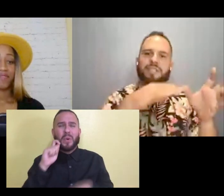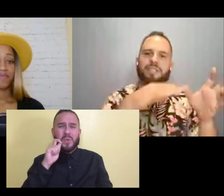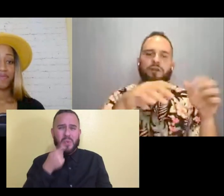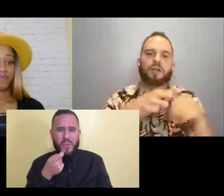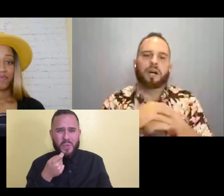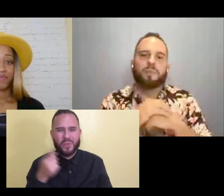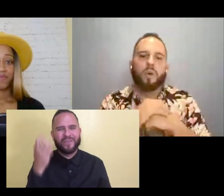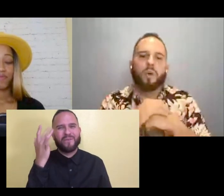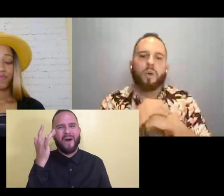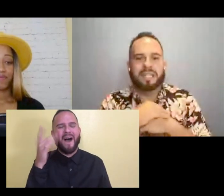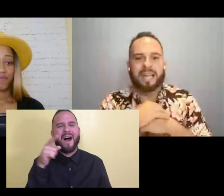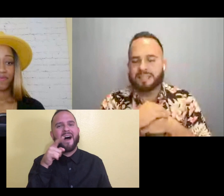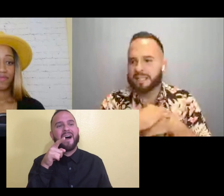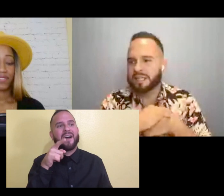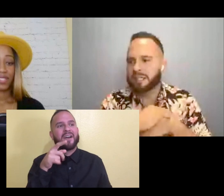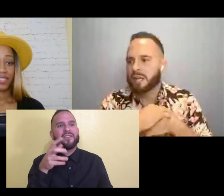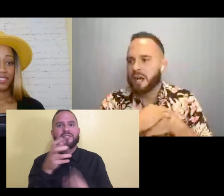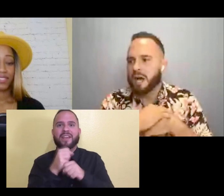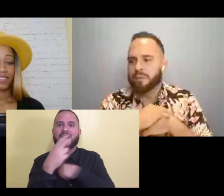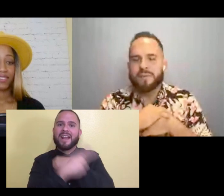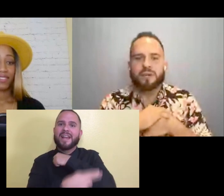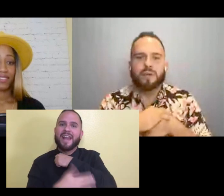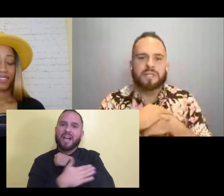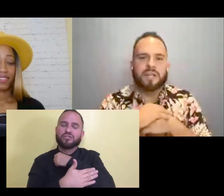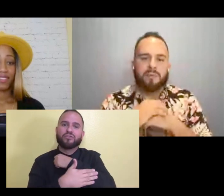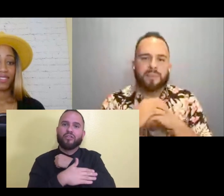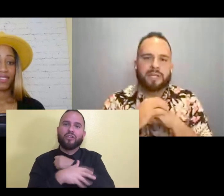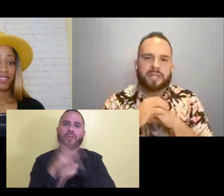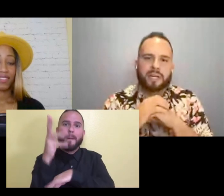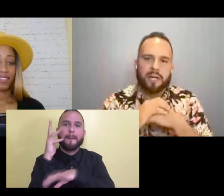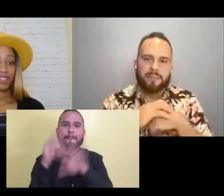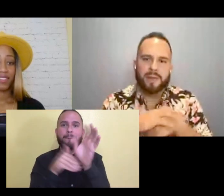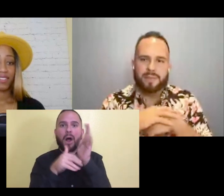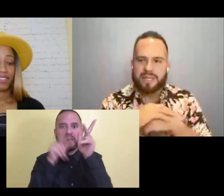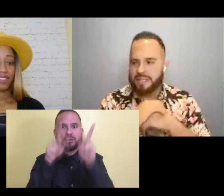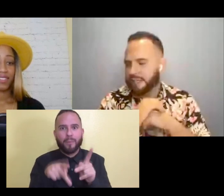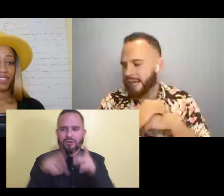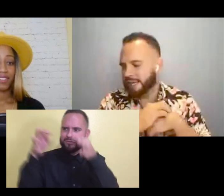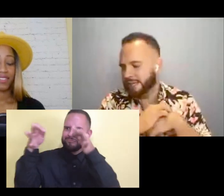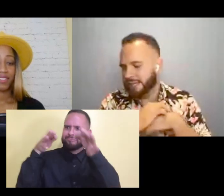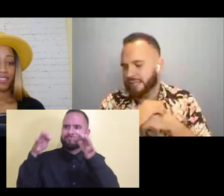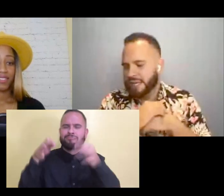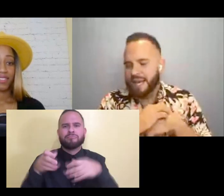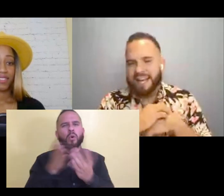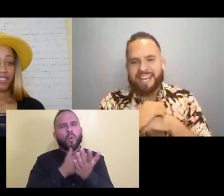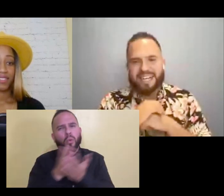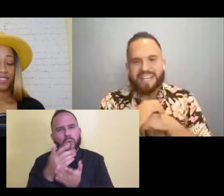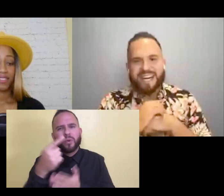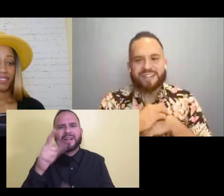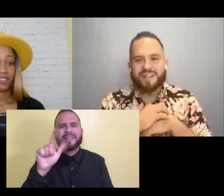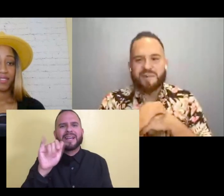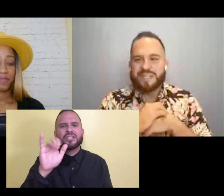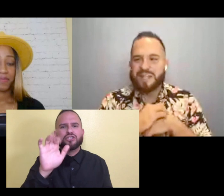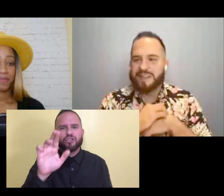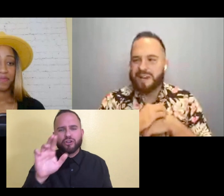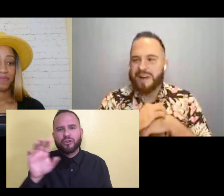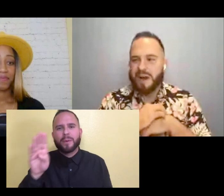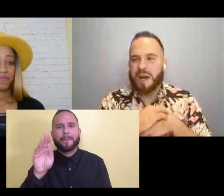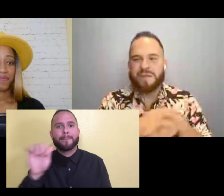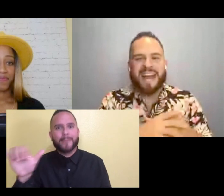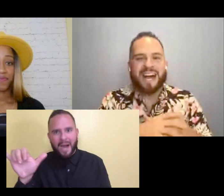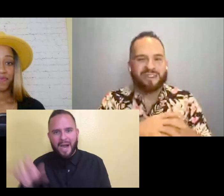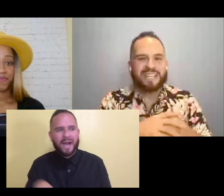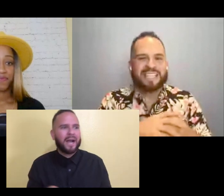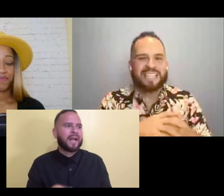through several ports in Alaska. We made a quick stop in BC, Canada. And I don't know, I mean, something about